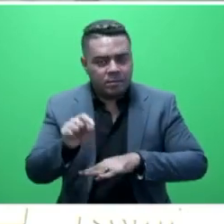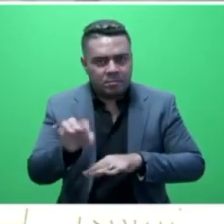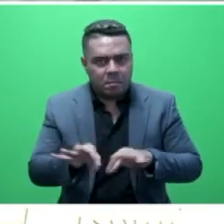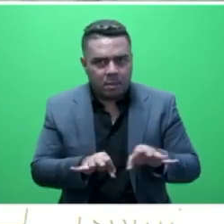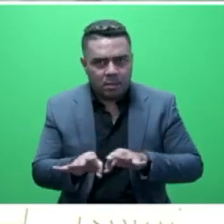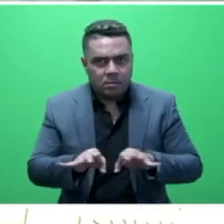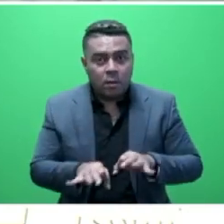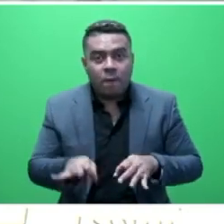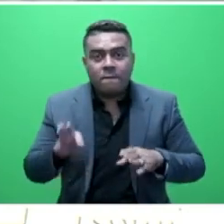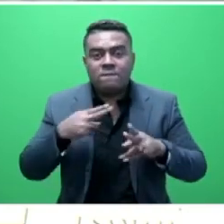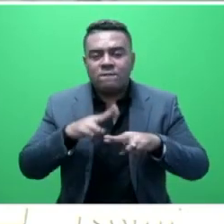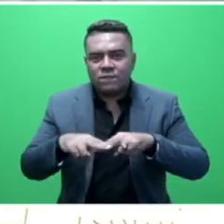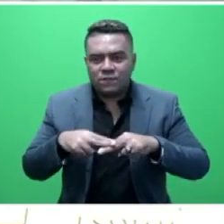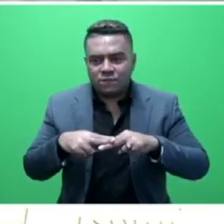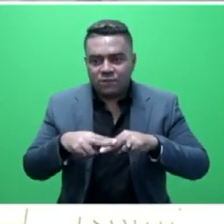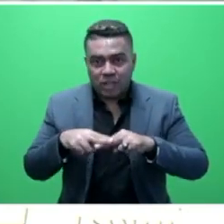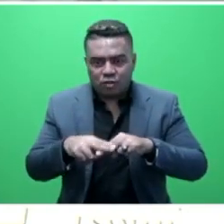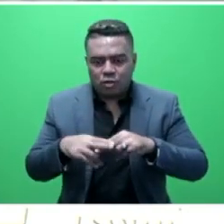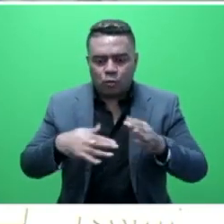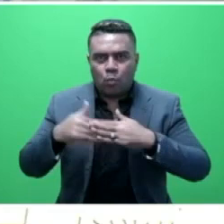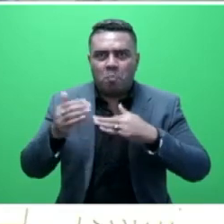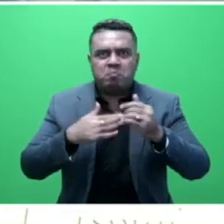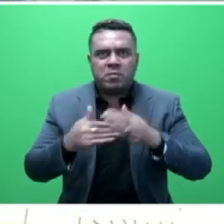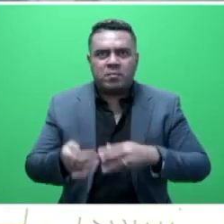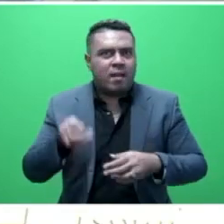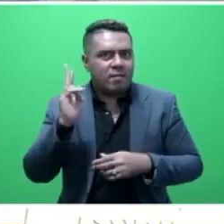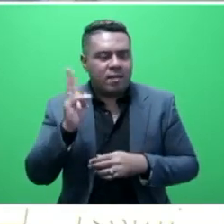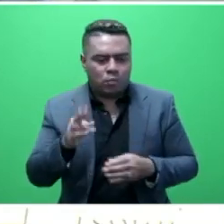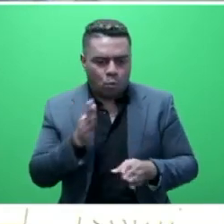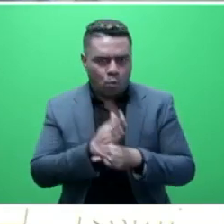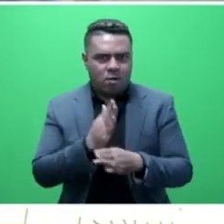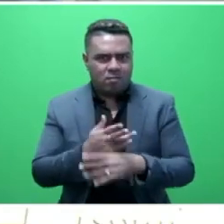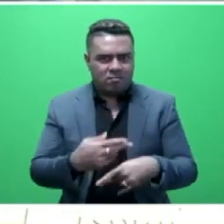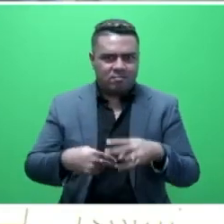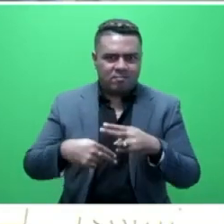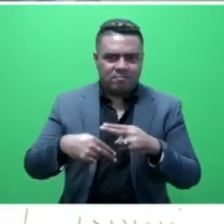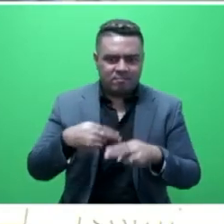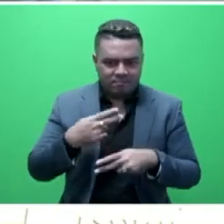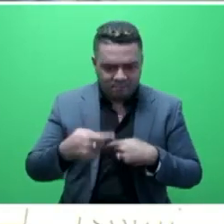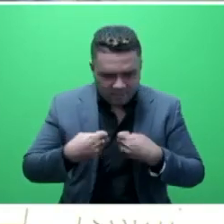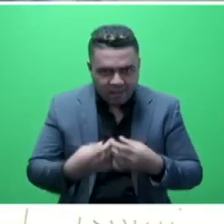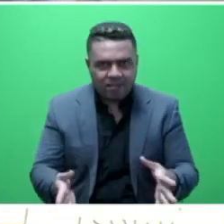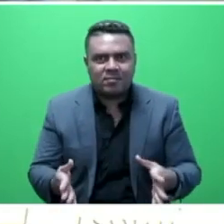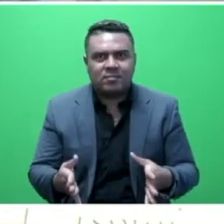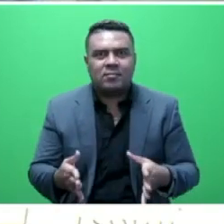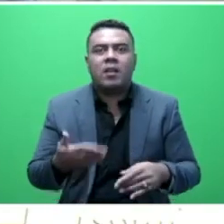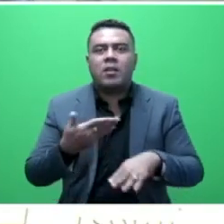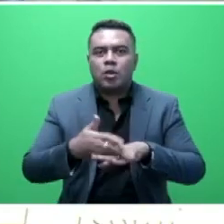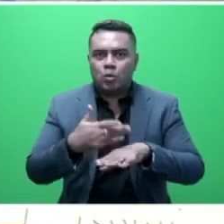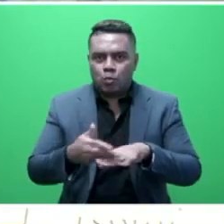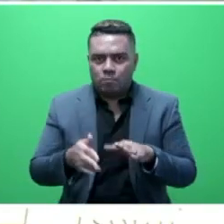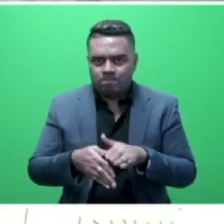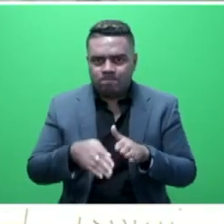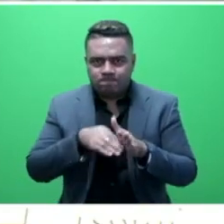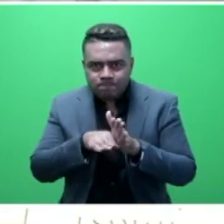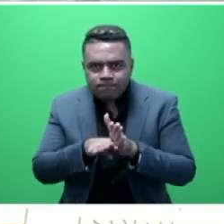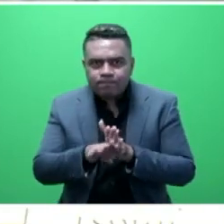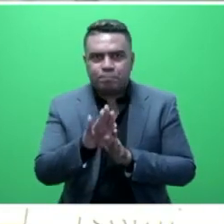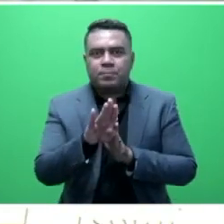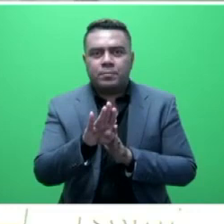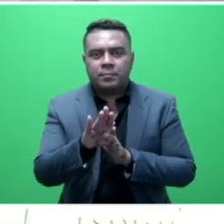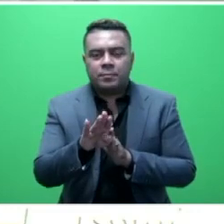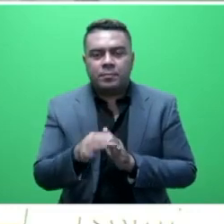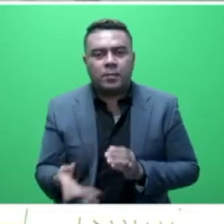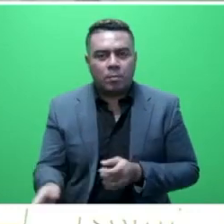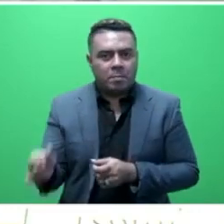must get Fiji building again, get Fiji working again, sometimes in new ways, and bring Fiji's economy back across a broad front.